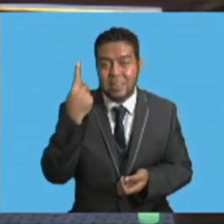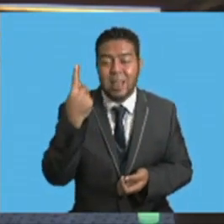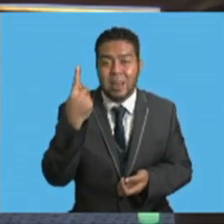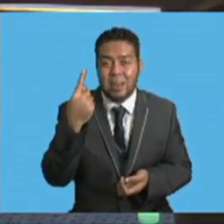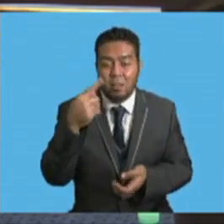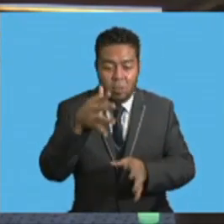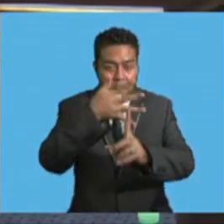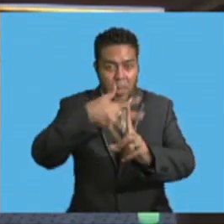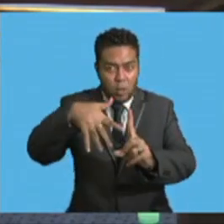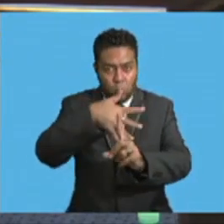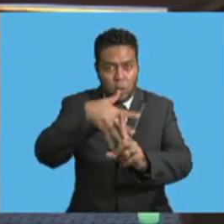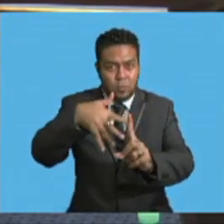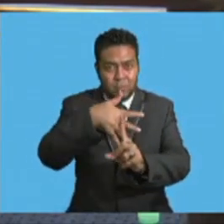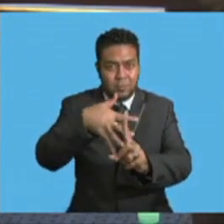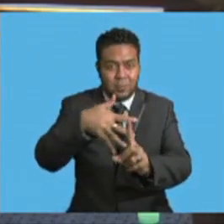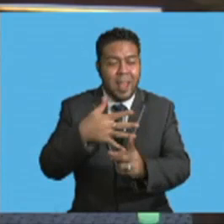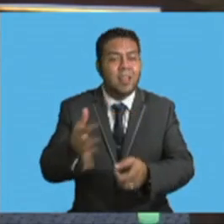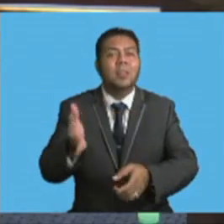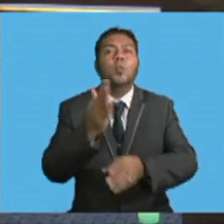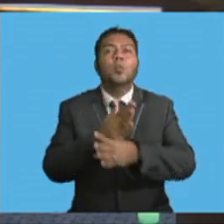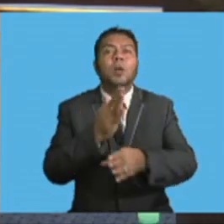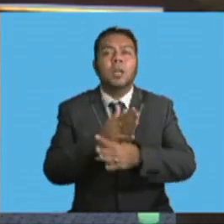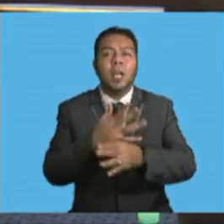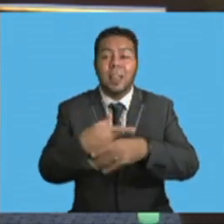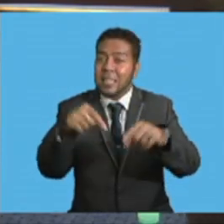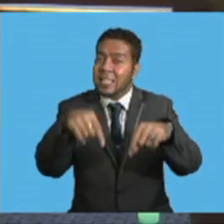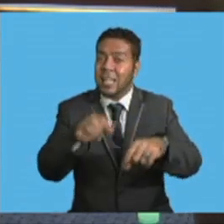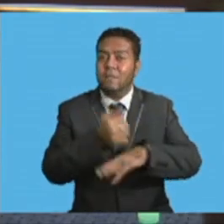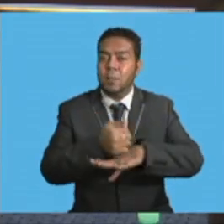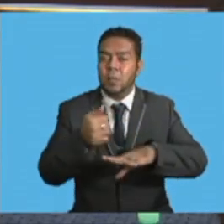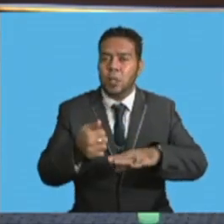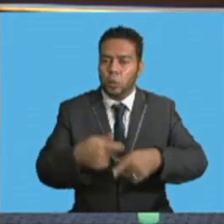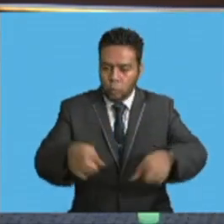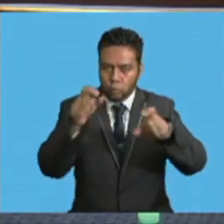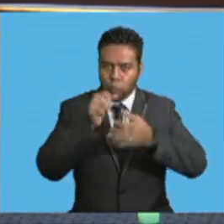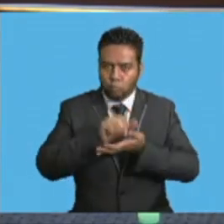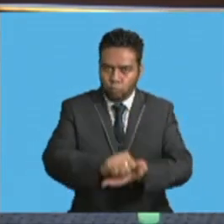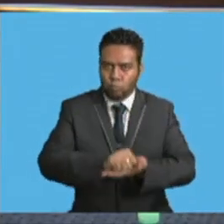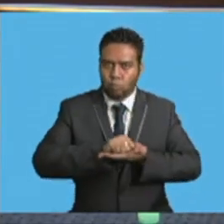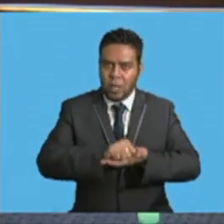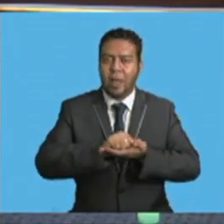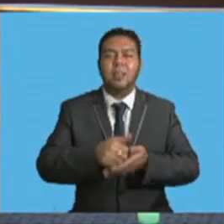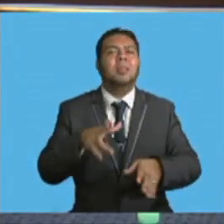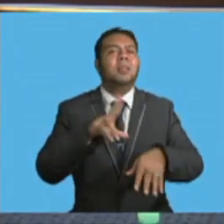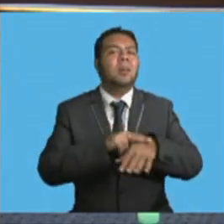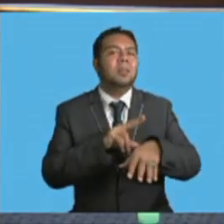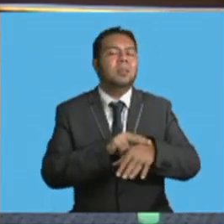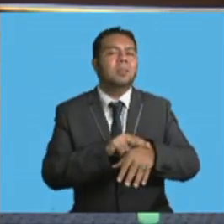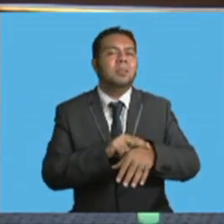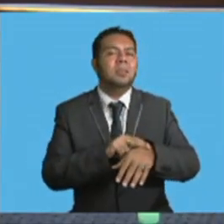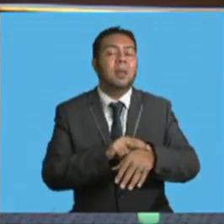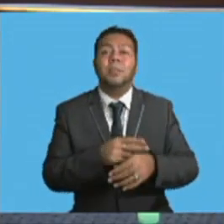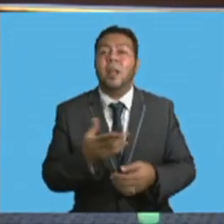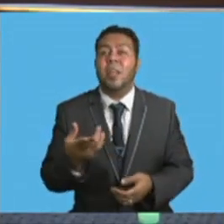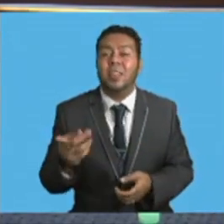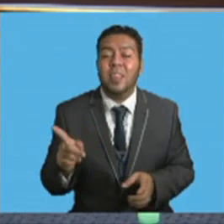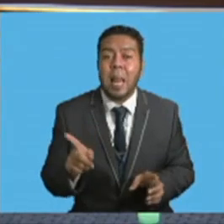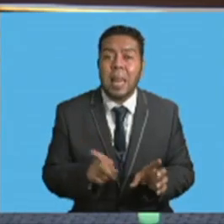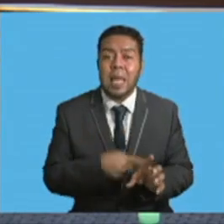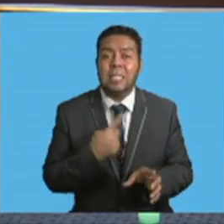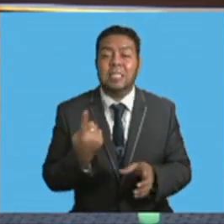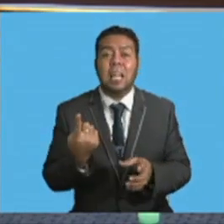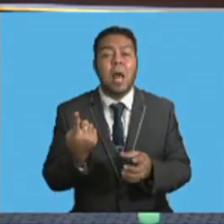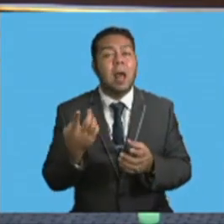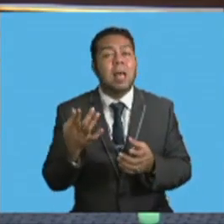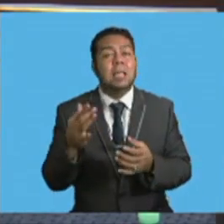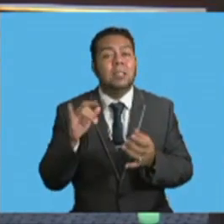background and the efforts of this government to retain doctors. Honourable Speaker, the late Dr. Salimoni